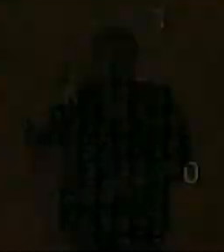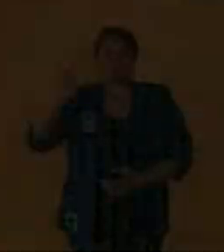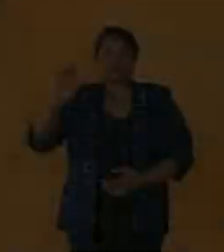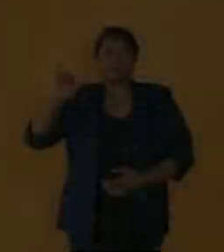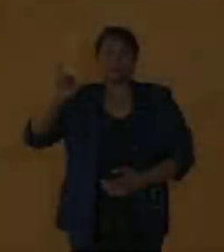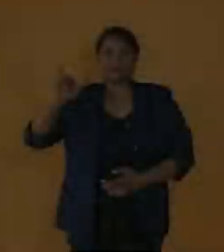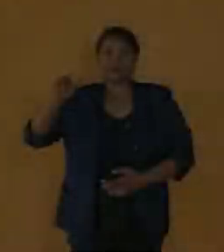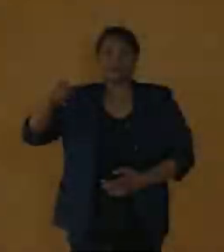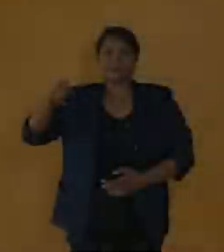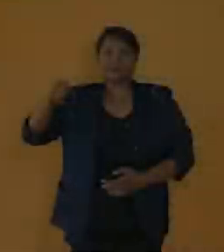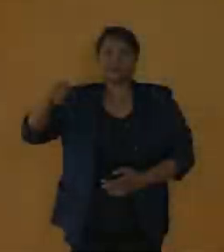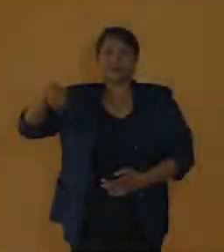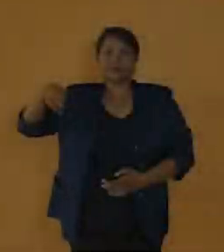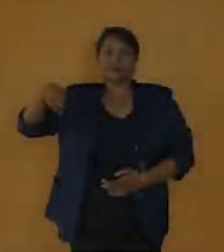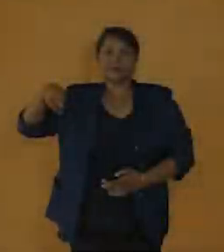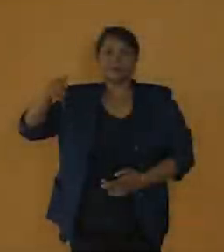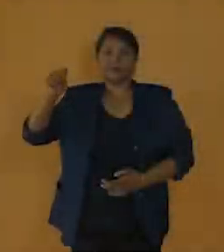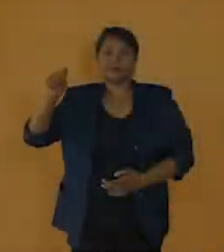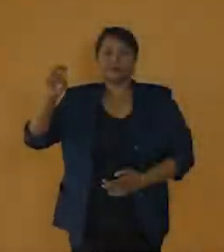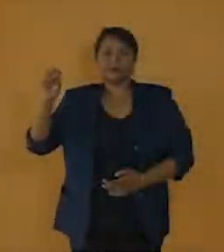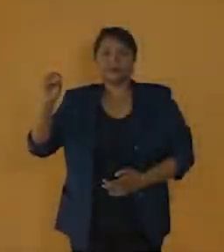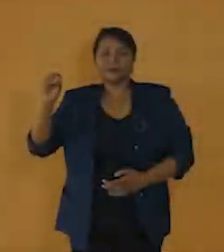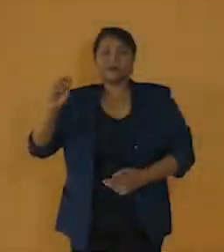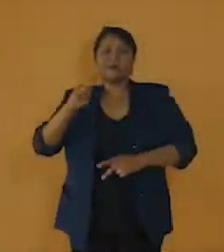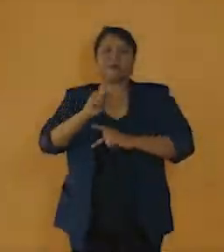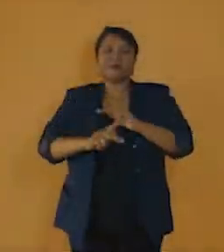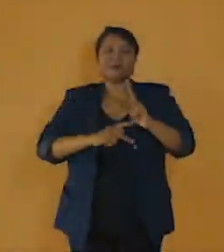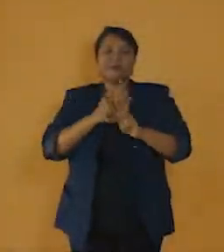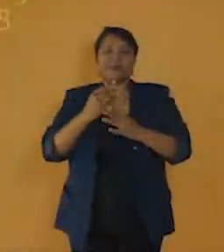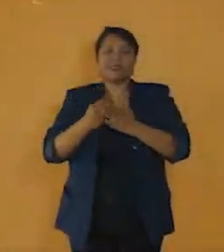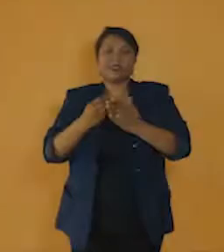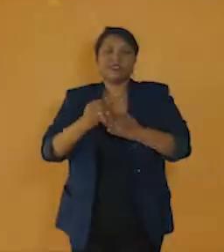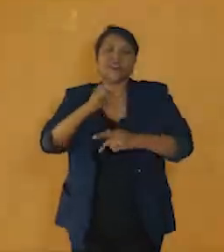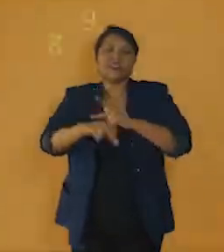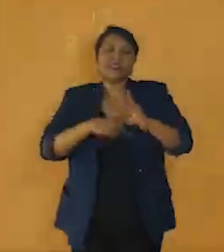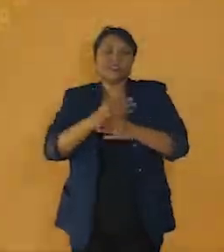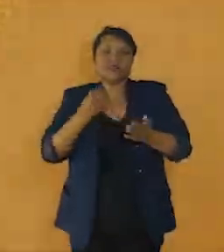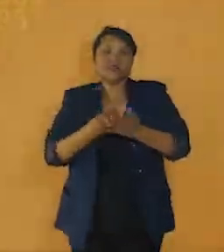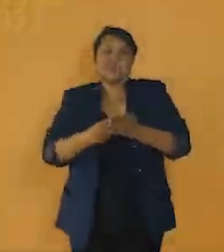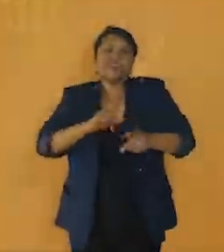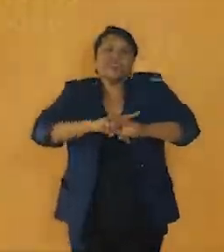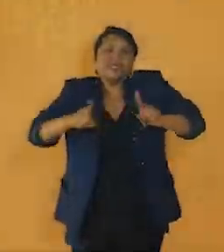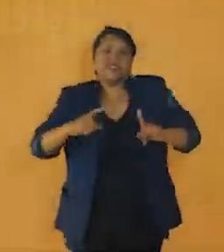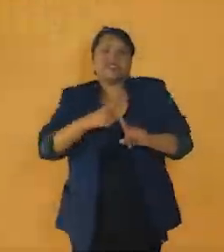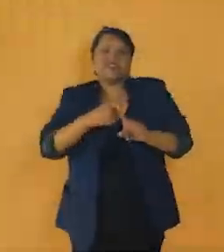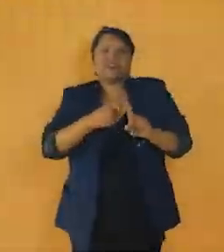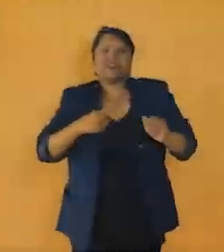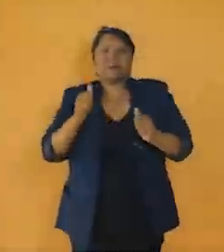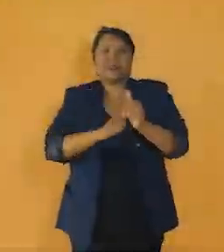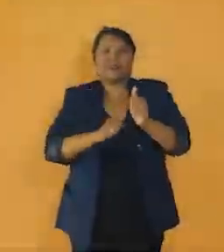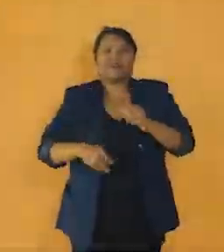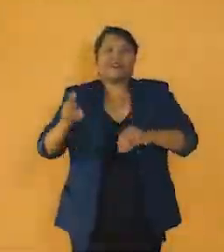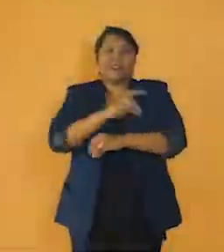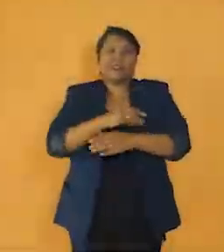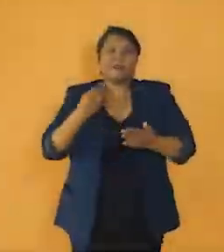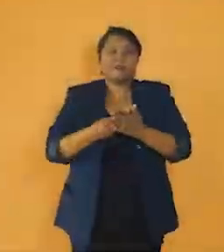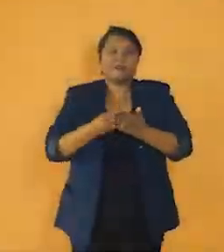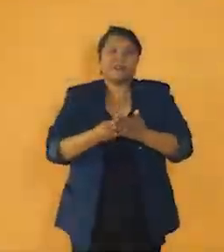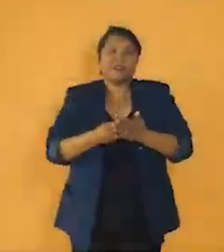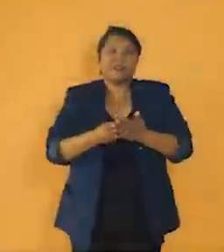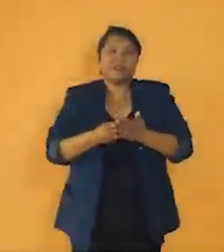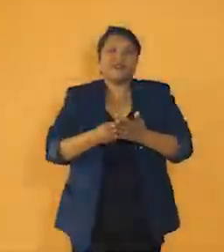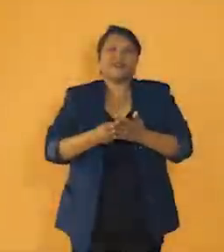Cryptocurrencies are a type of digital currency that's very different from traditional digital currencies that are regulated by central